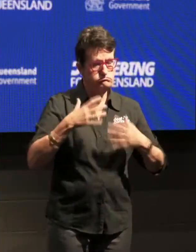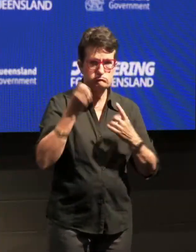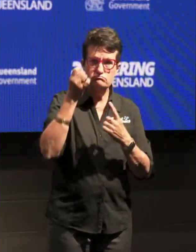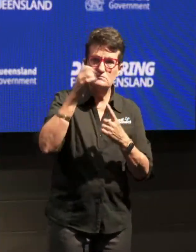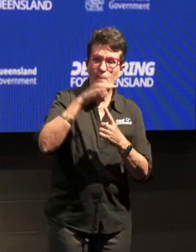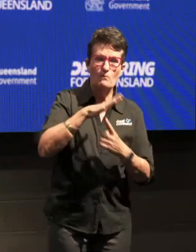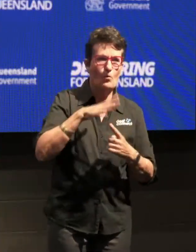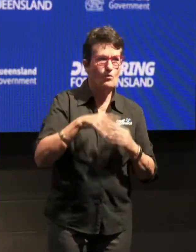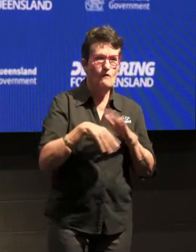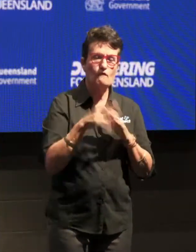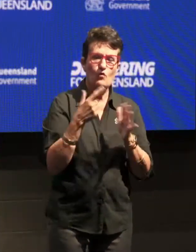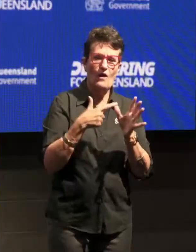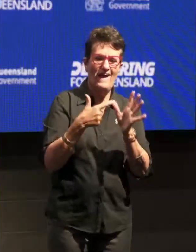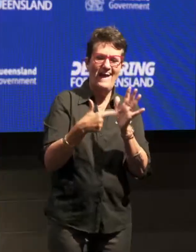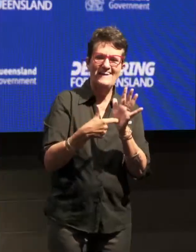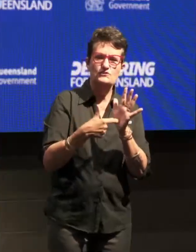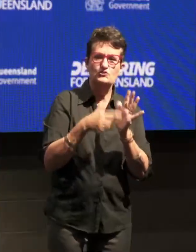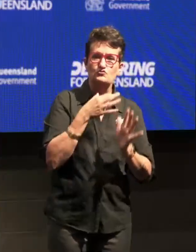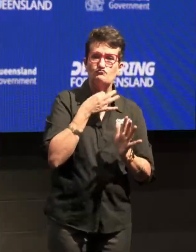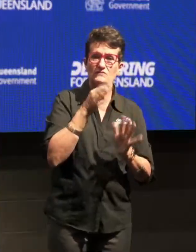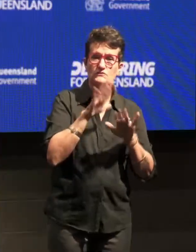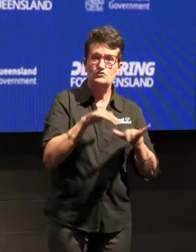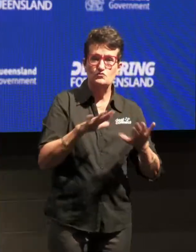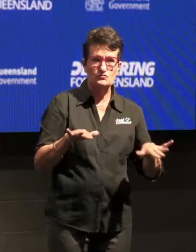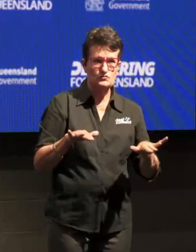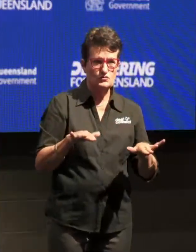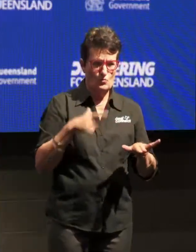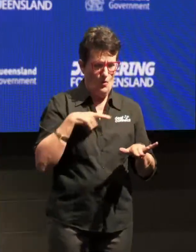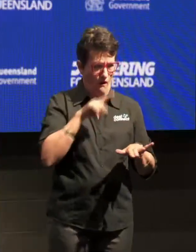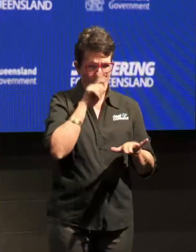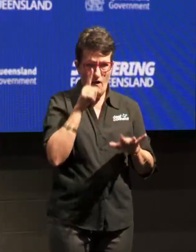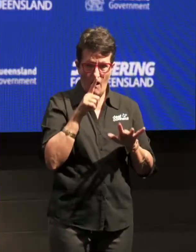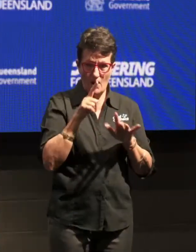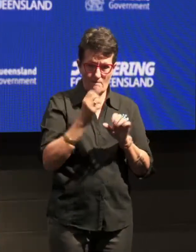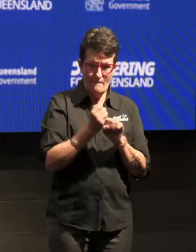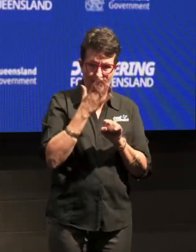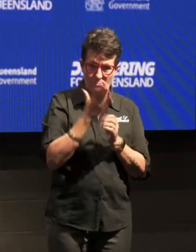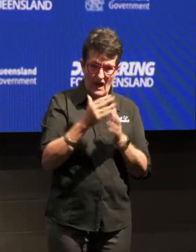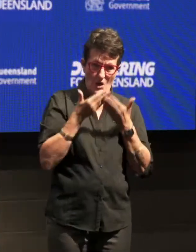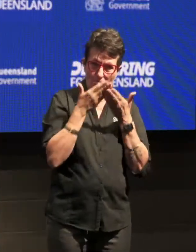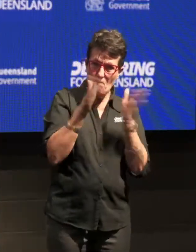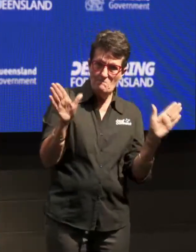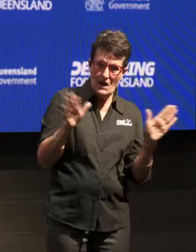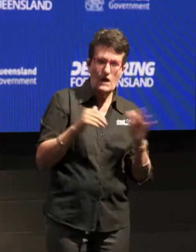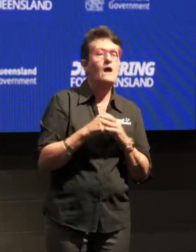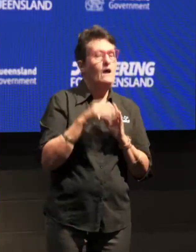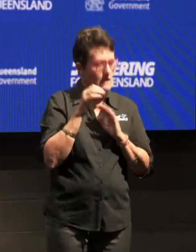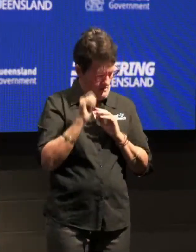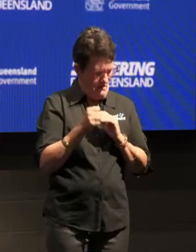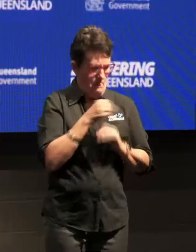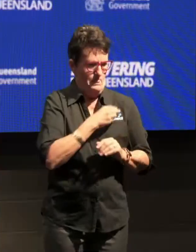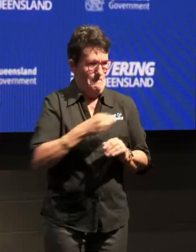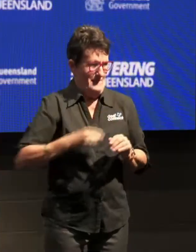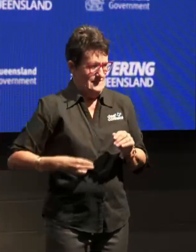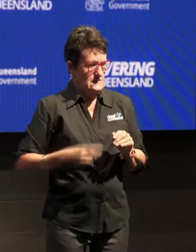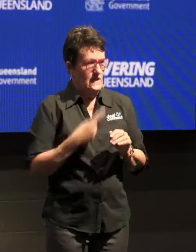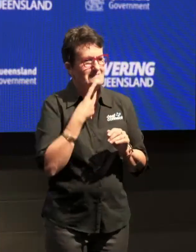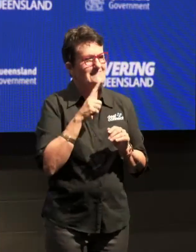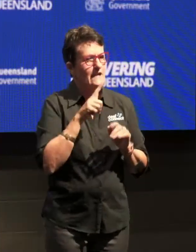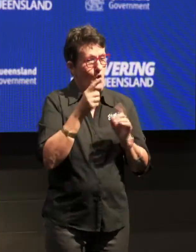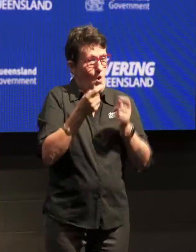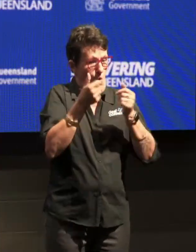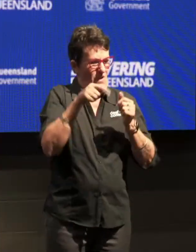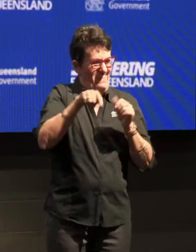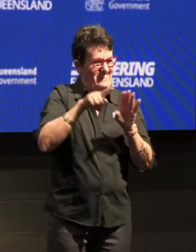for at-risk children. Why can't that be made public? Well, the minister's assured me that data will be made available early this